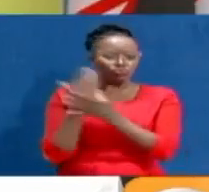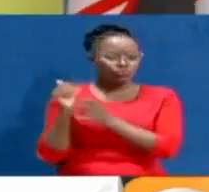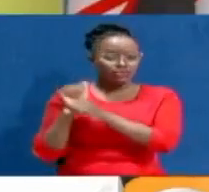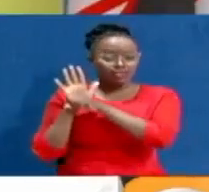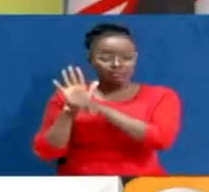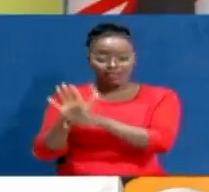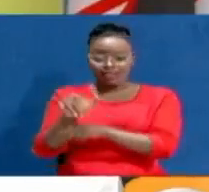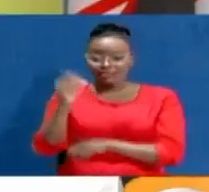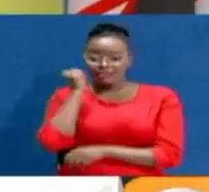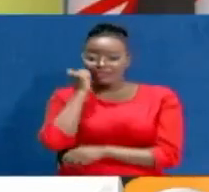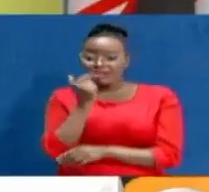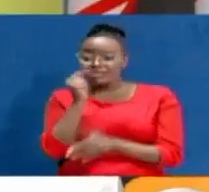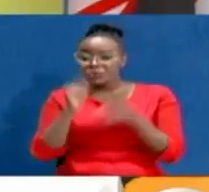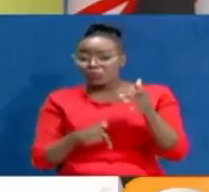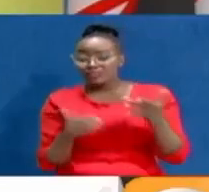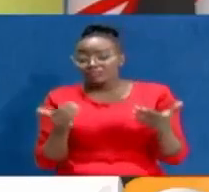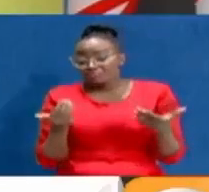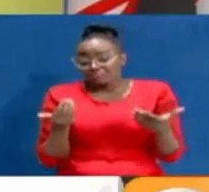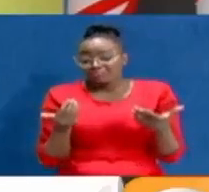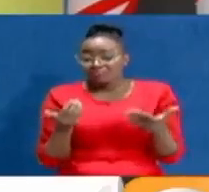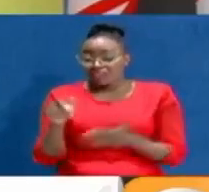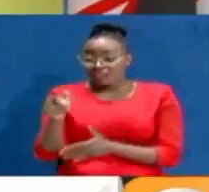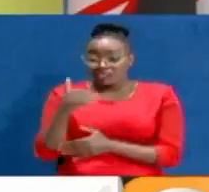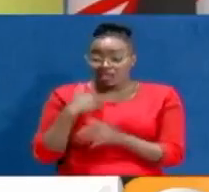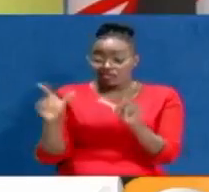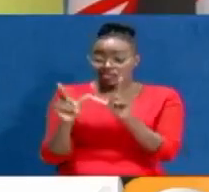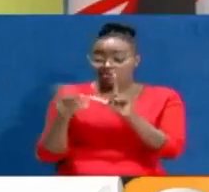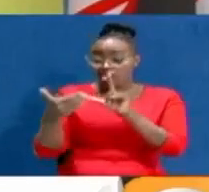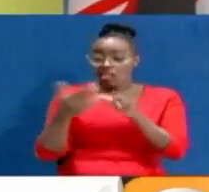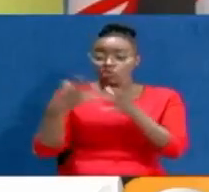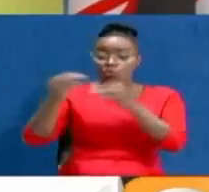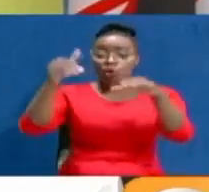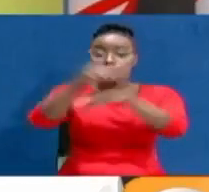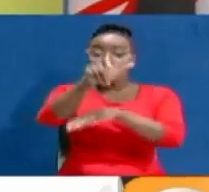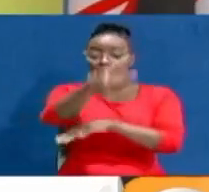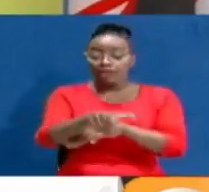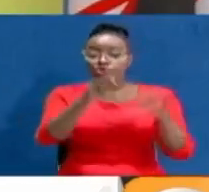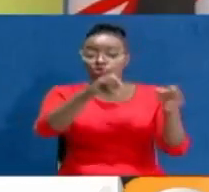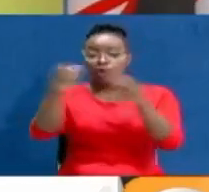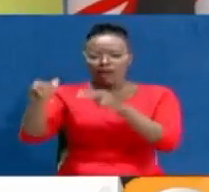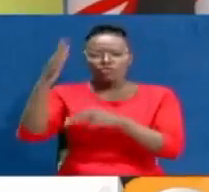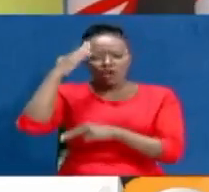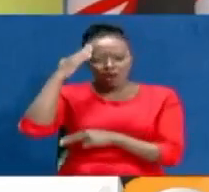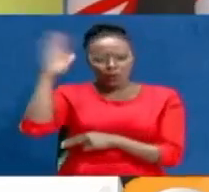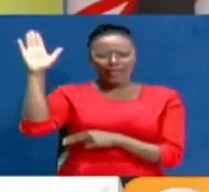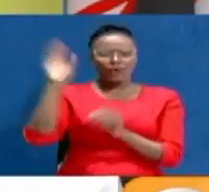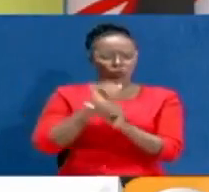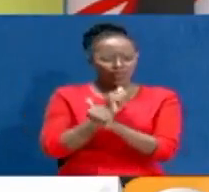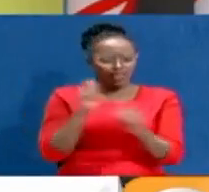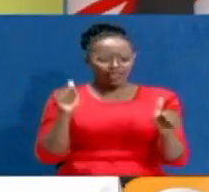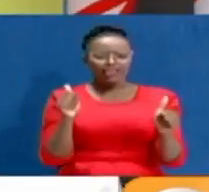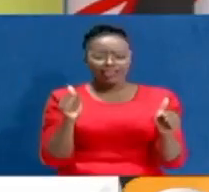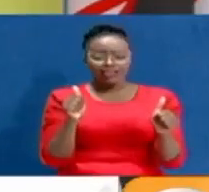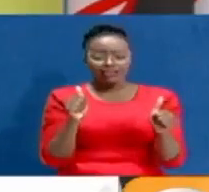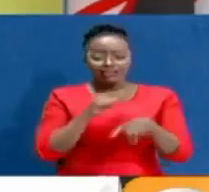stigmatize this disease and say that here is a certificate, go bury the person normally, knowing very, very well